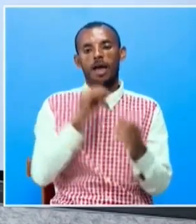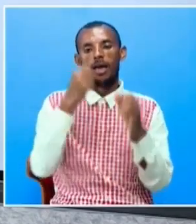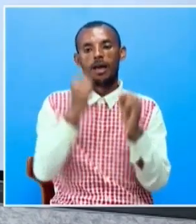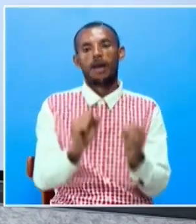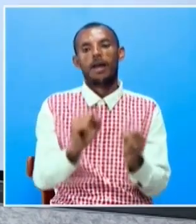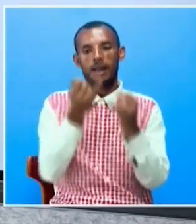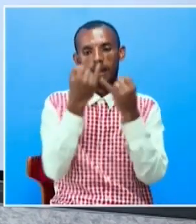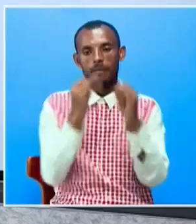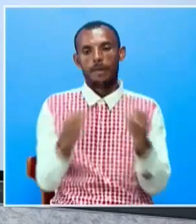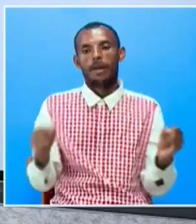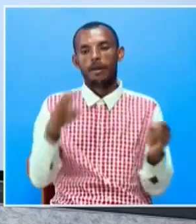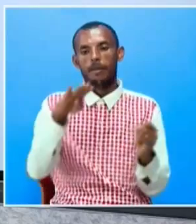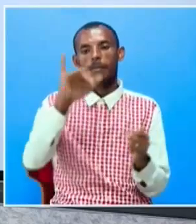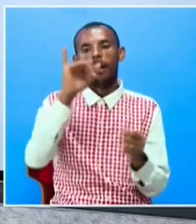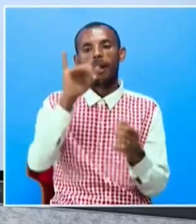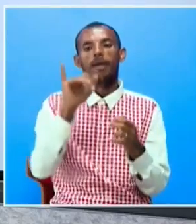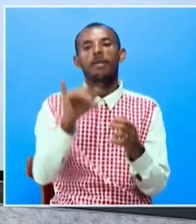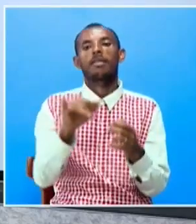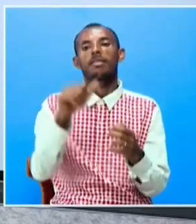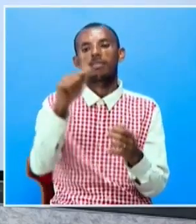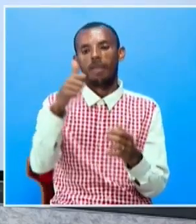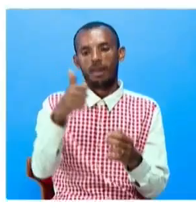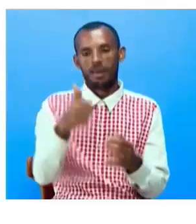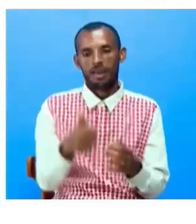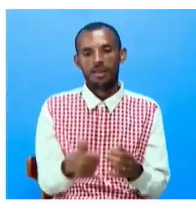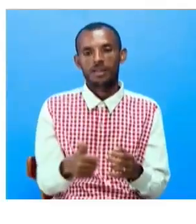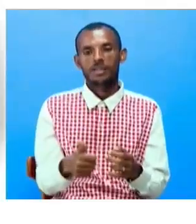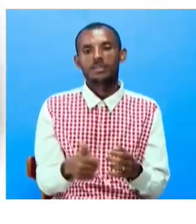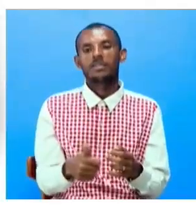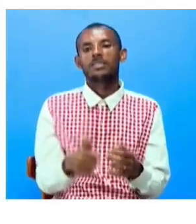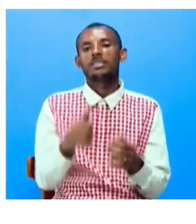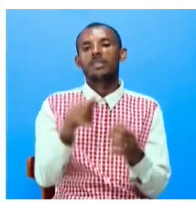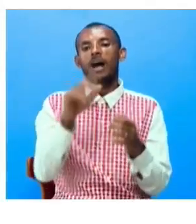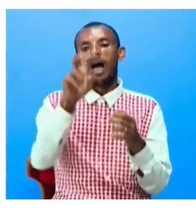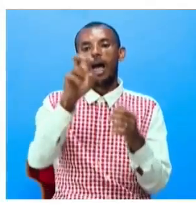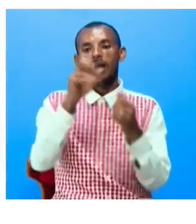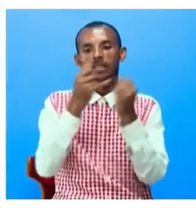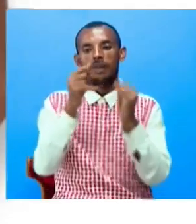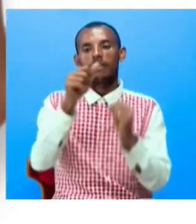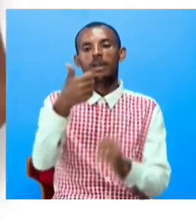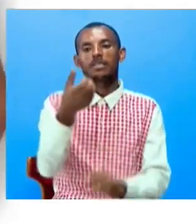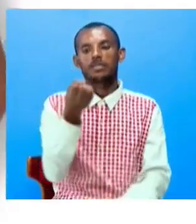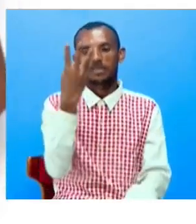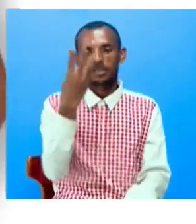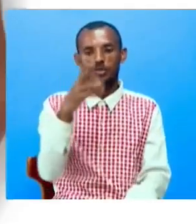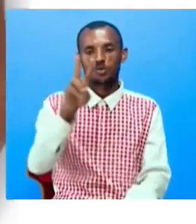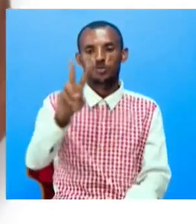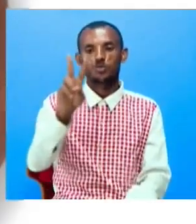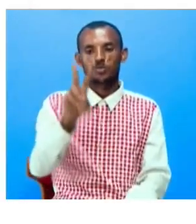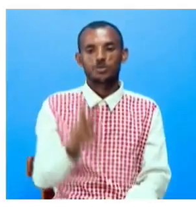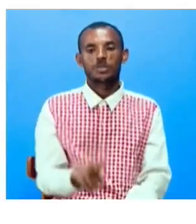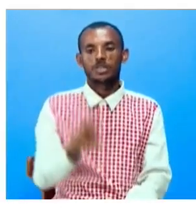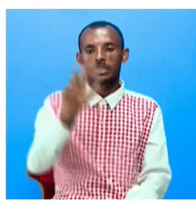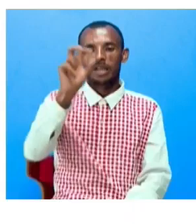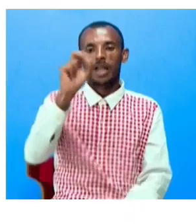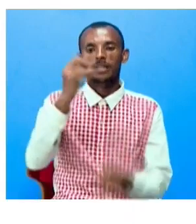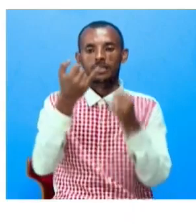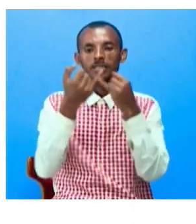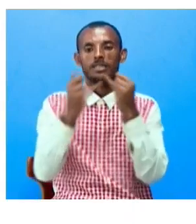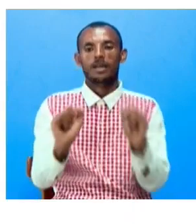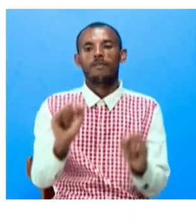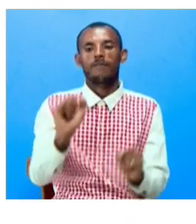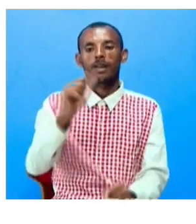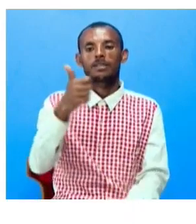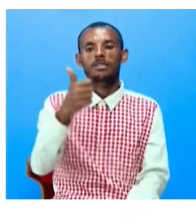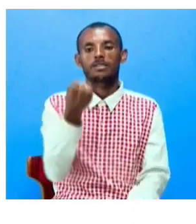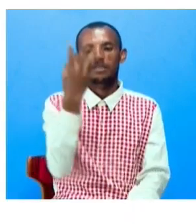by 10. This by 10, when you divide this by 10, you will have 2, and by